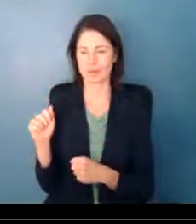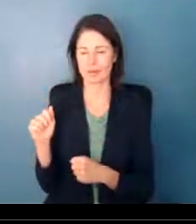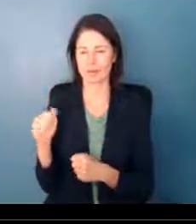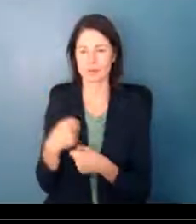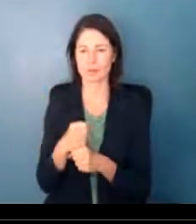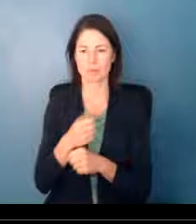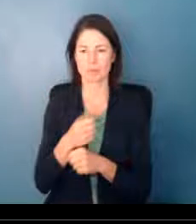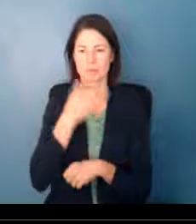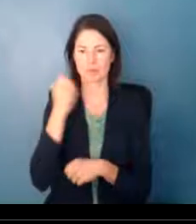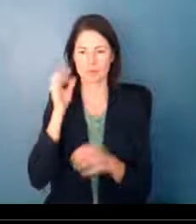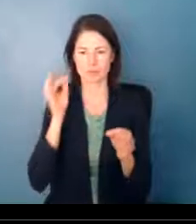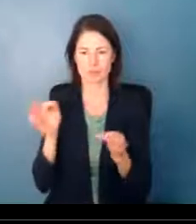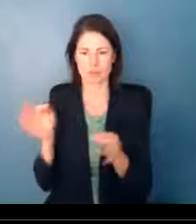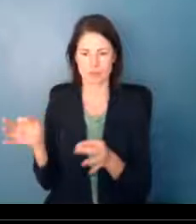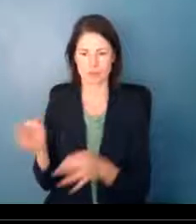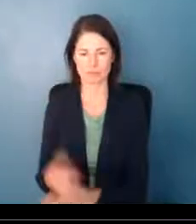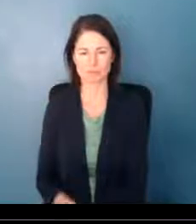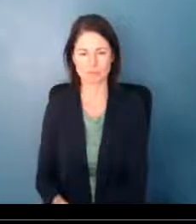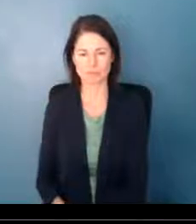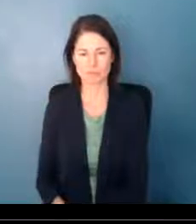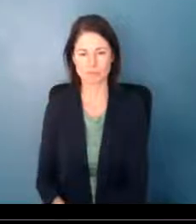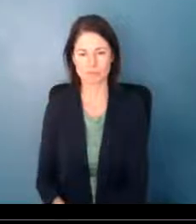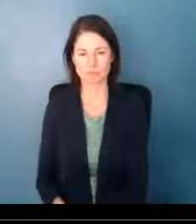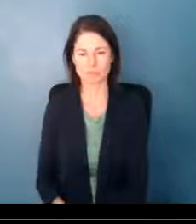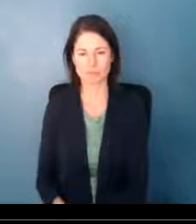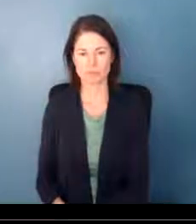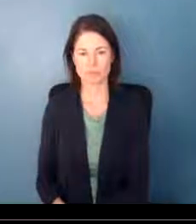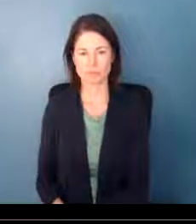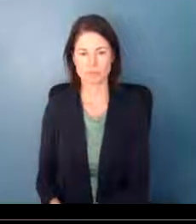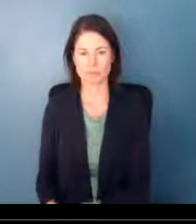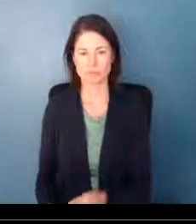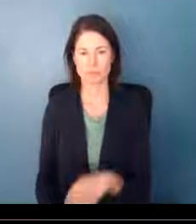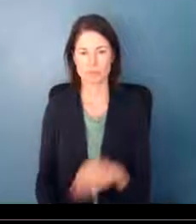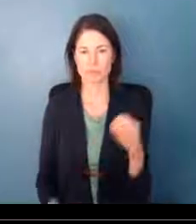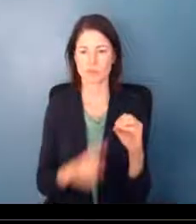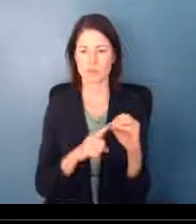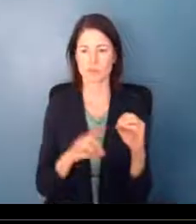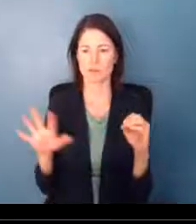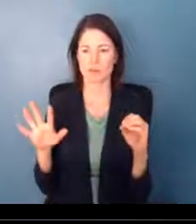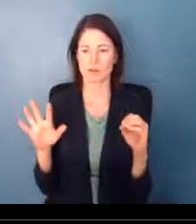had already talked about the 0 to 5 scoring.